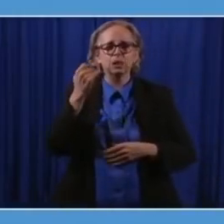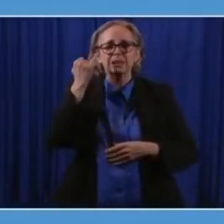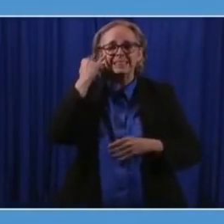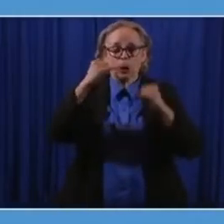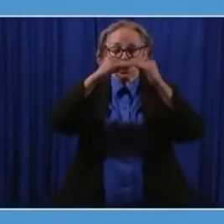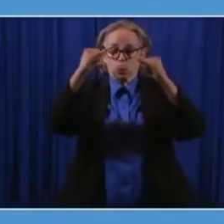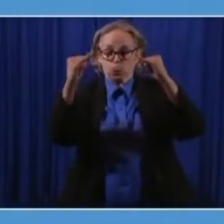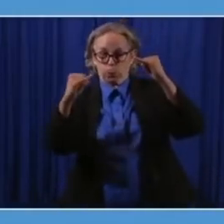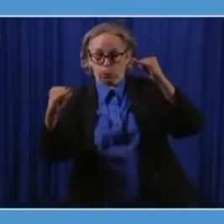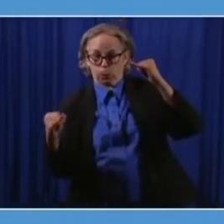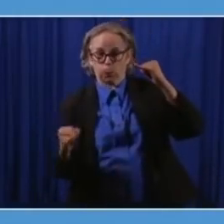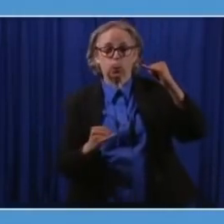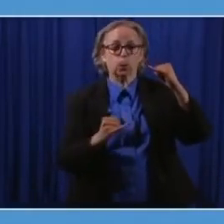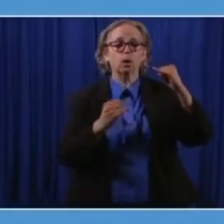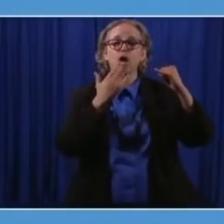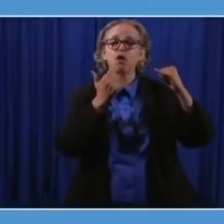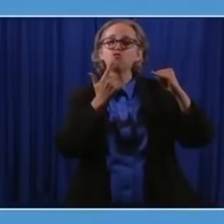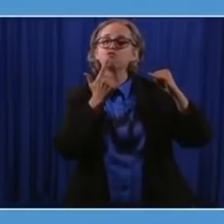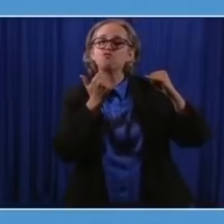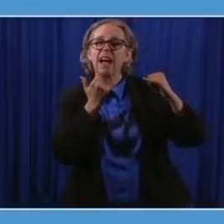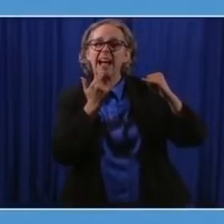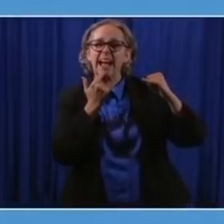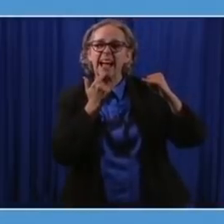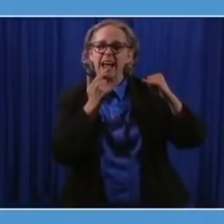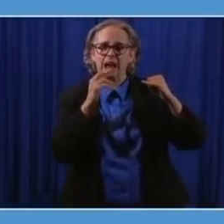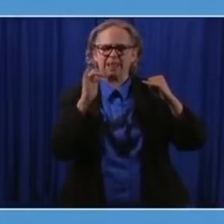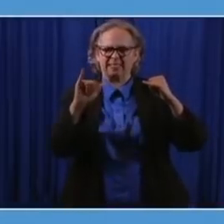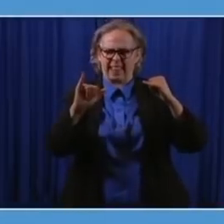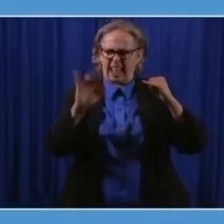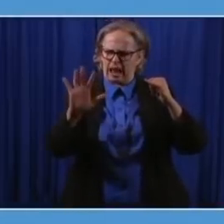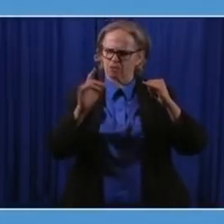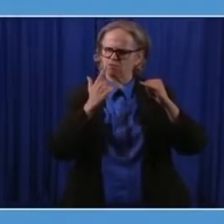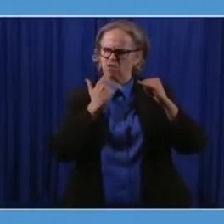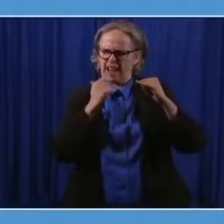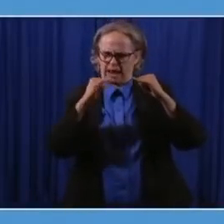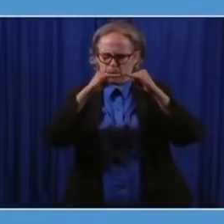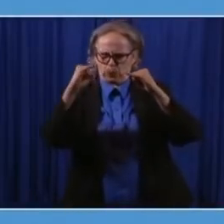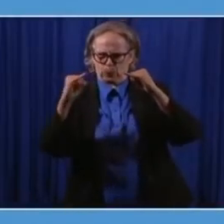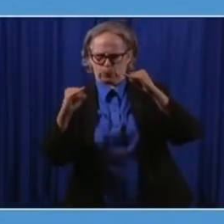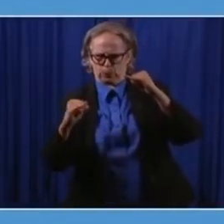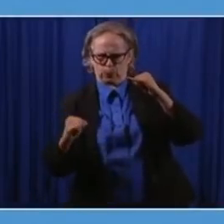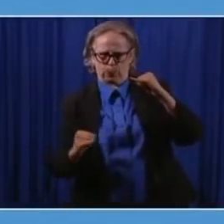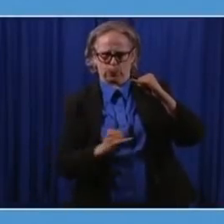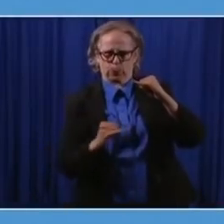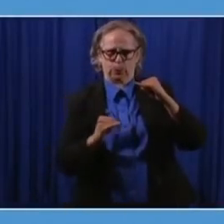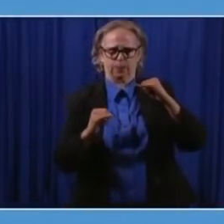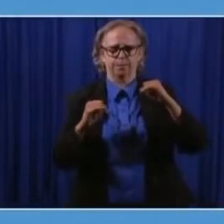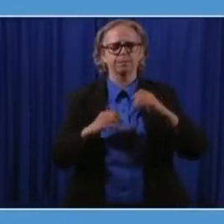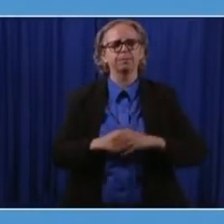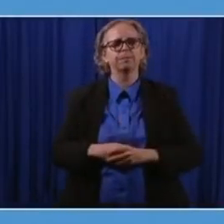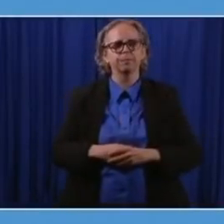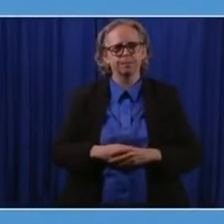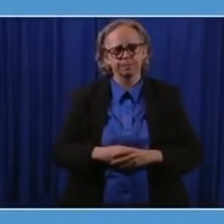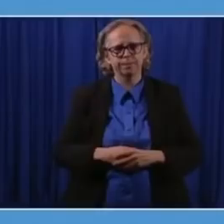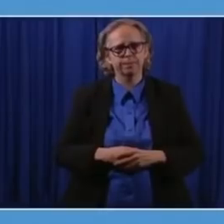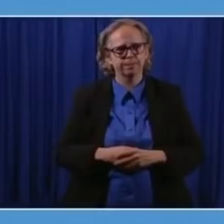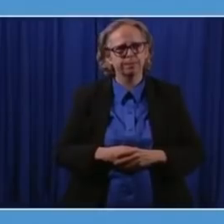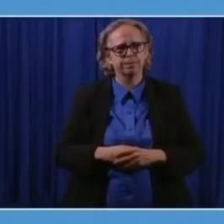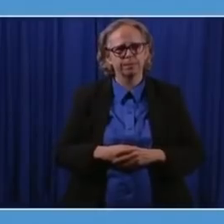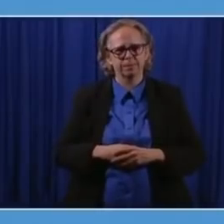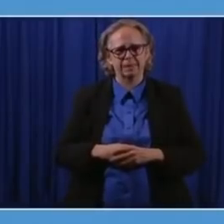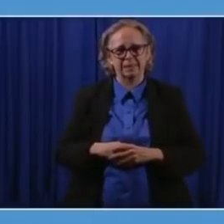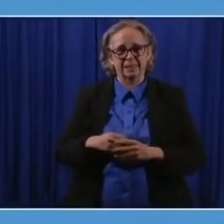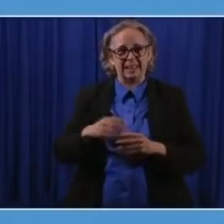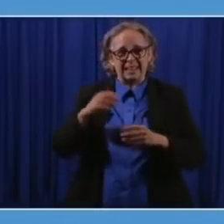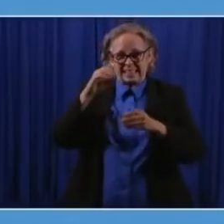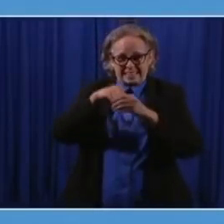counties that are red. So the red outline, that means that county is now a red county. Inside that, you'll see